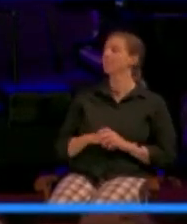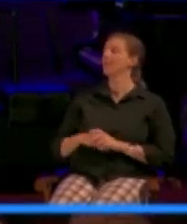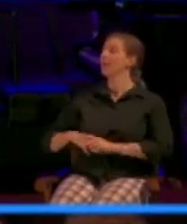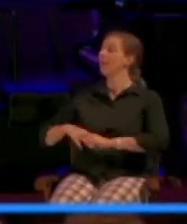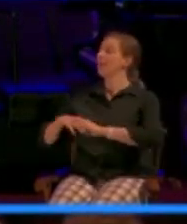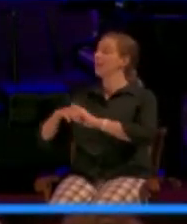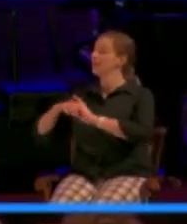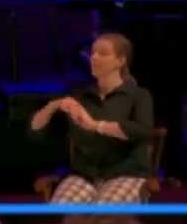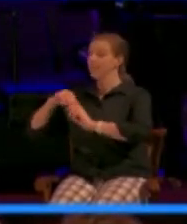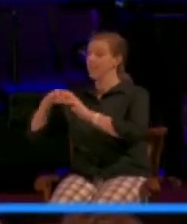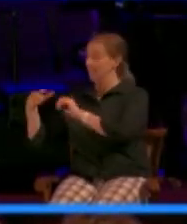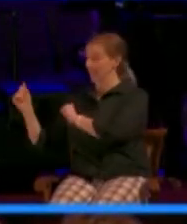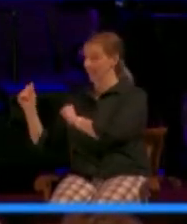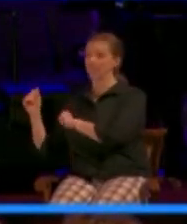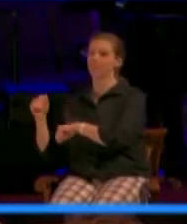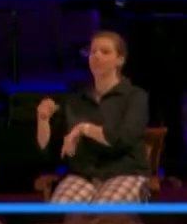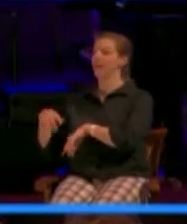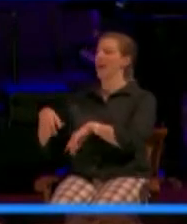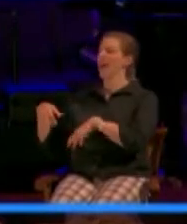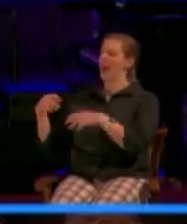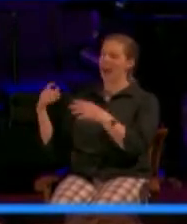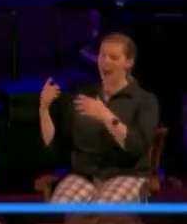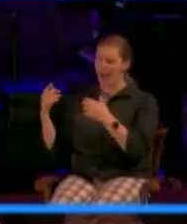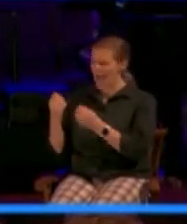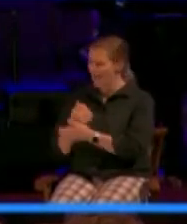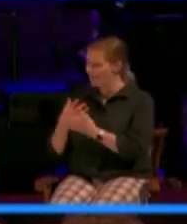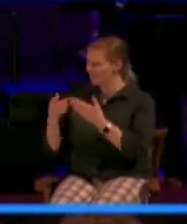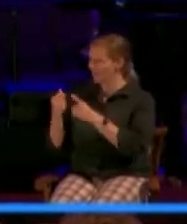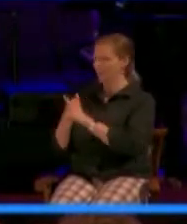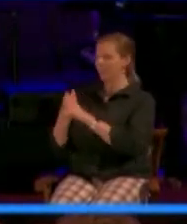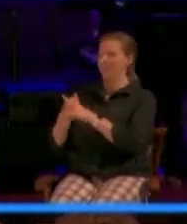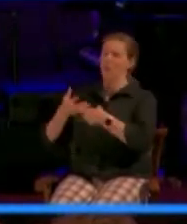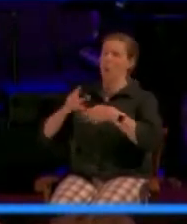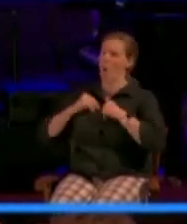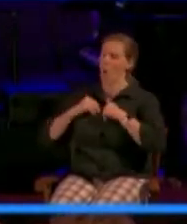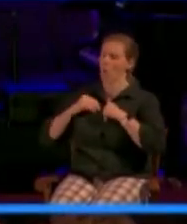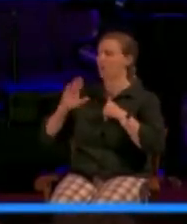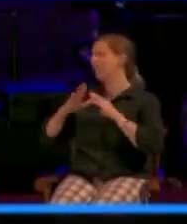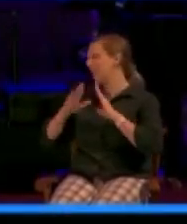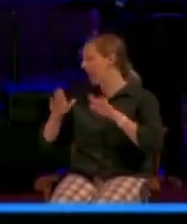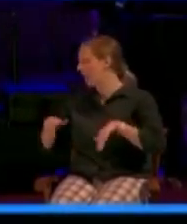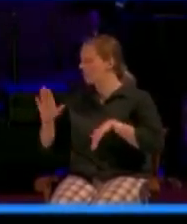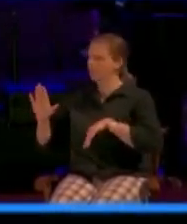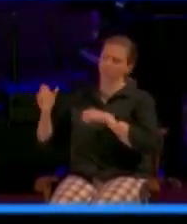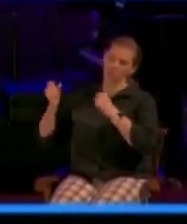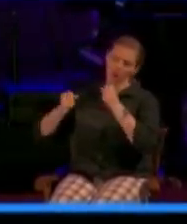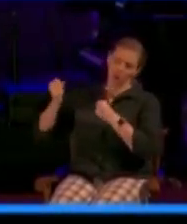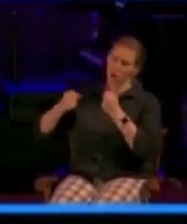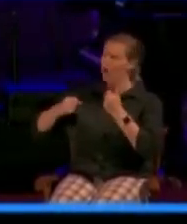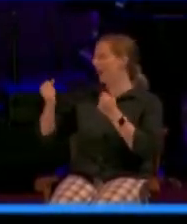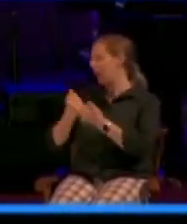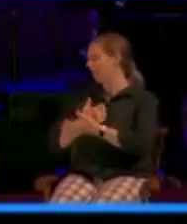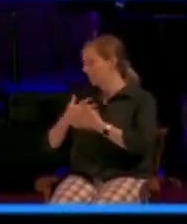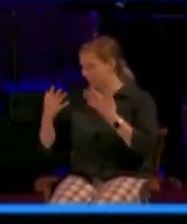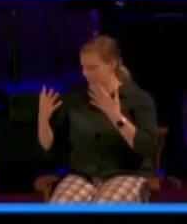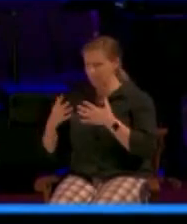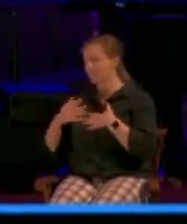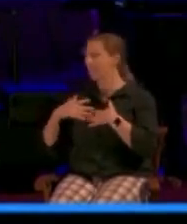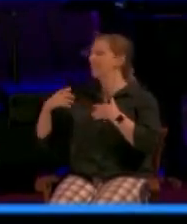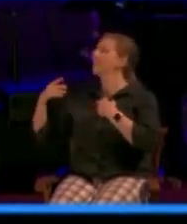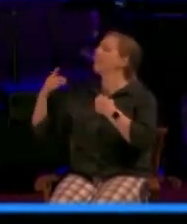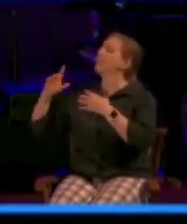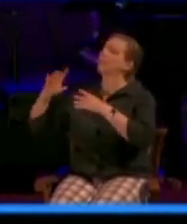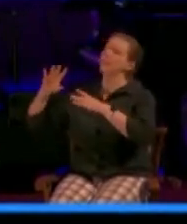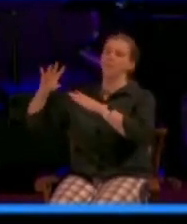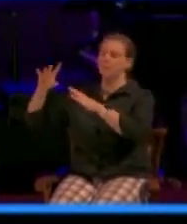He finds this treasure. Instead of keeping it, he reburies it. He goes away in great joy and